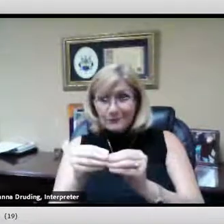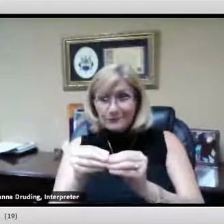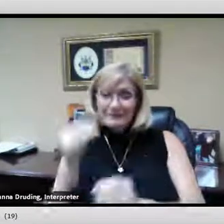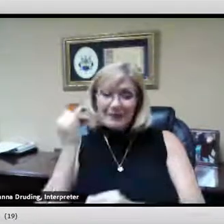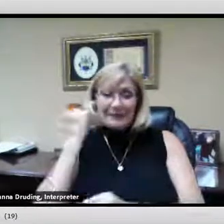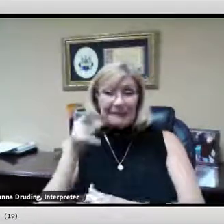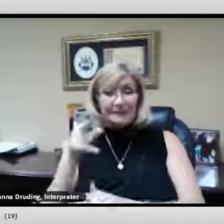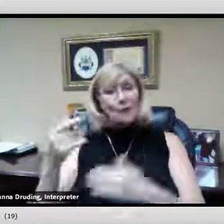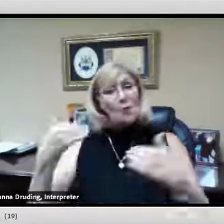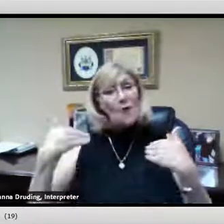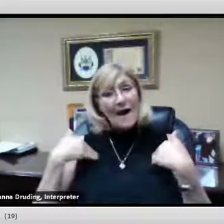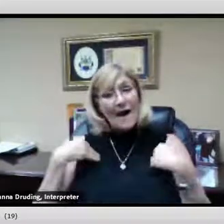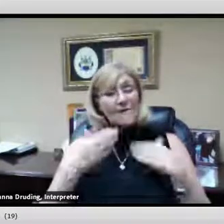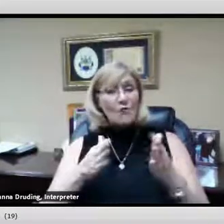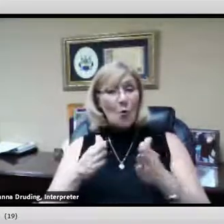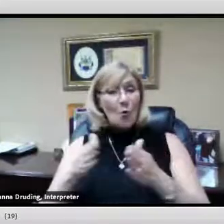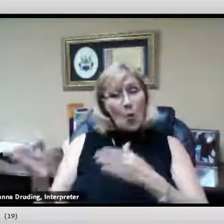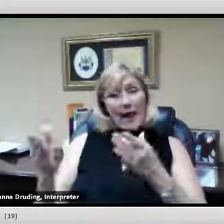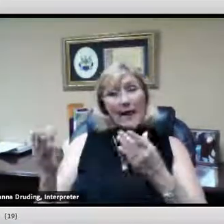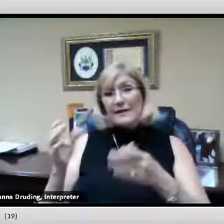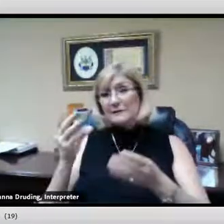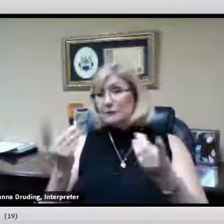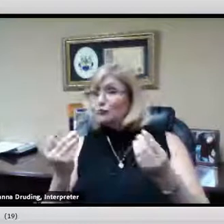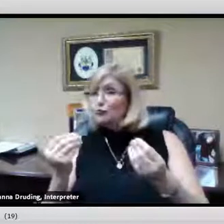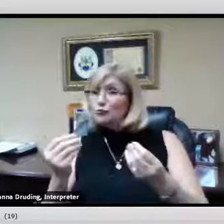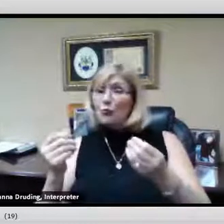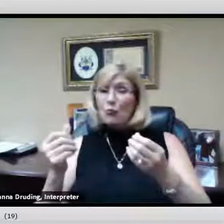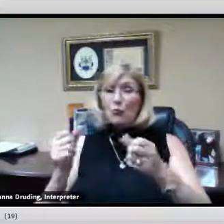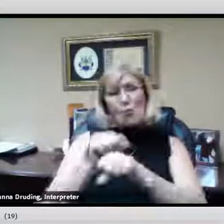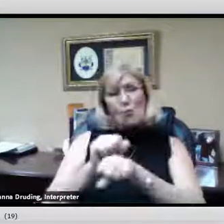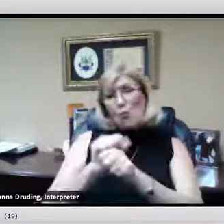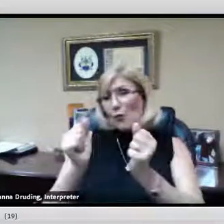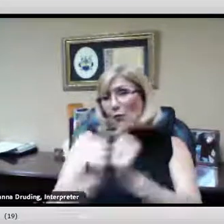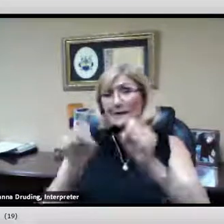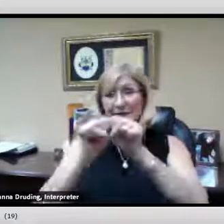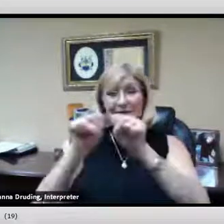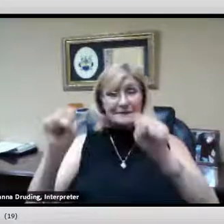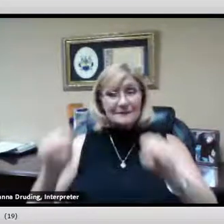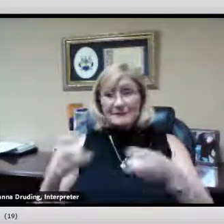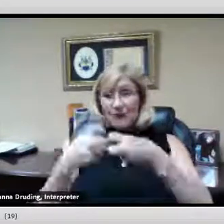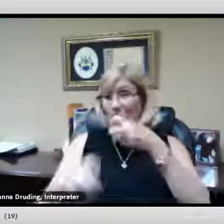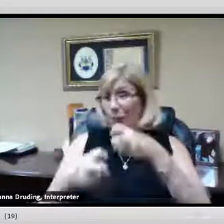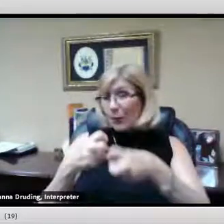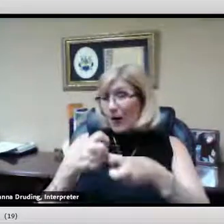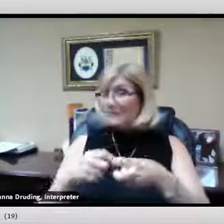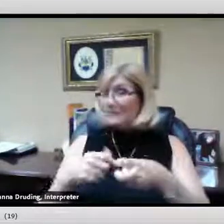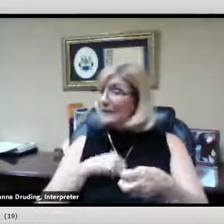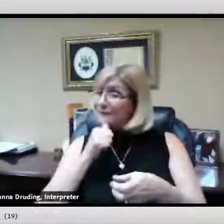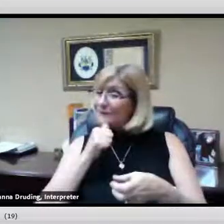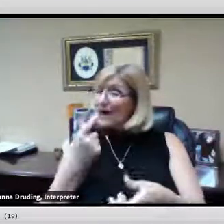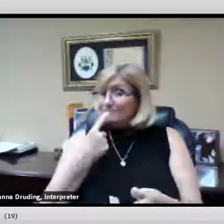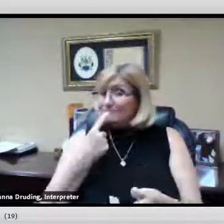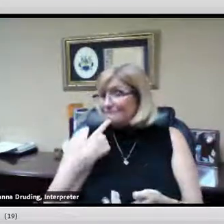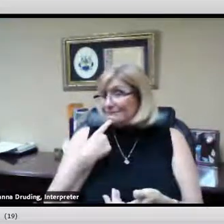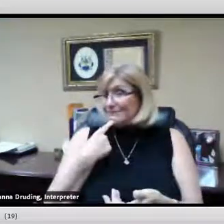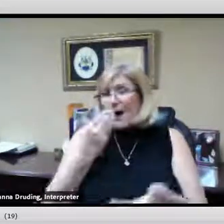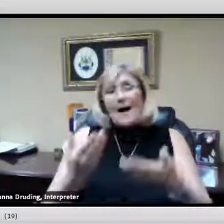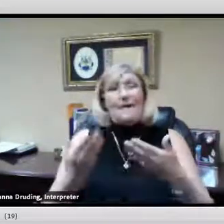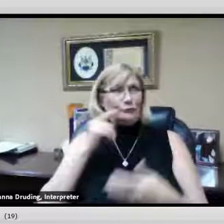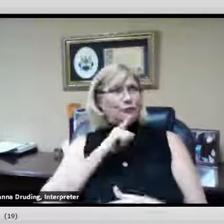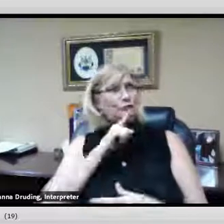If you have ways of dealing with systems problems that I haven't addressed, I'm sure there are many, many